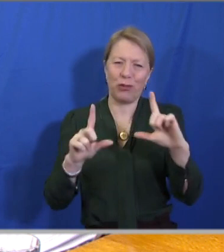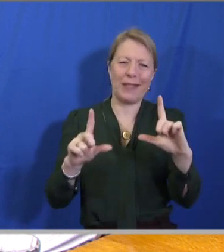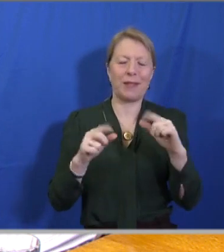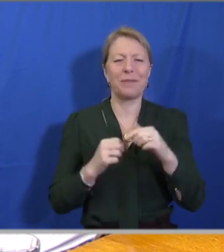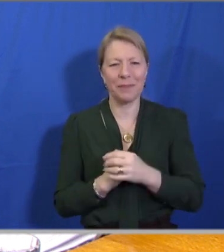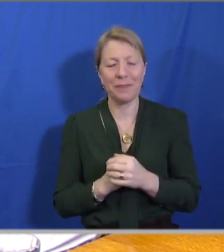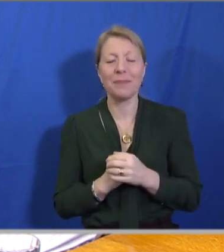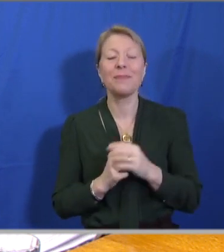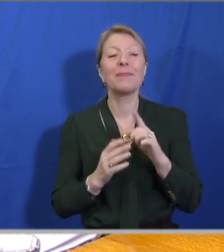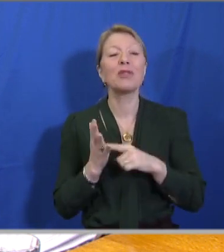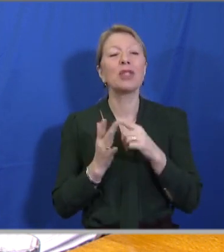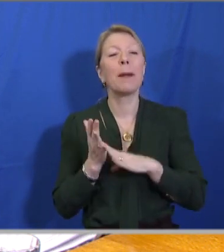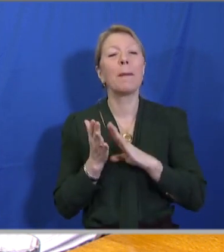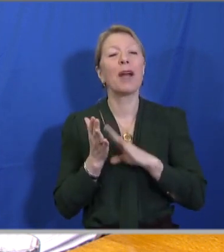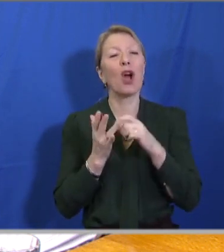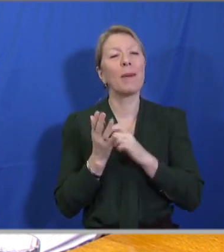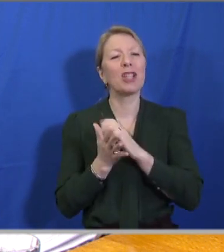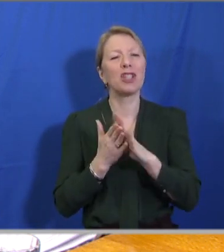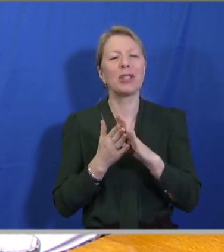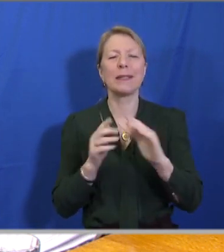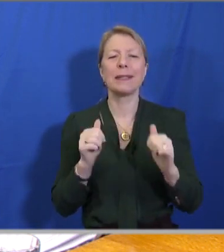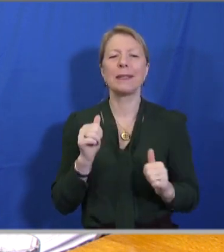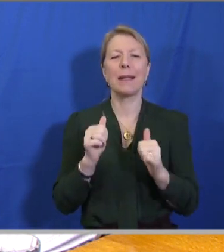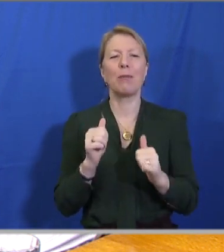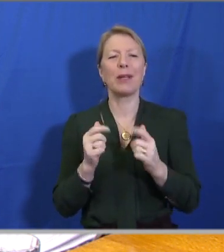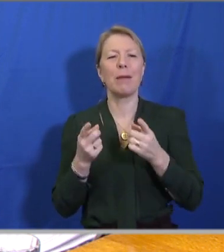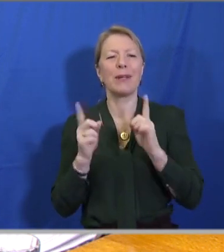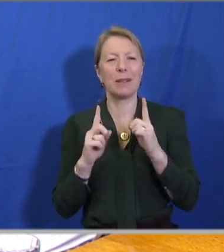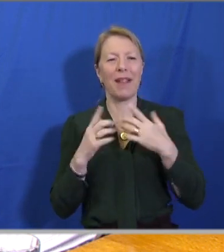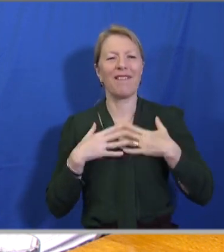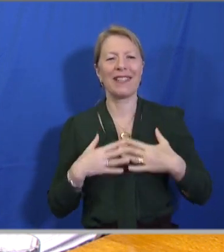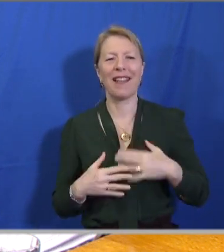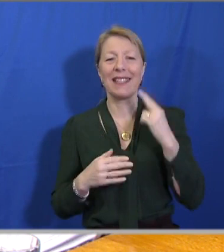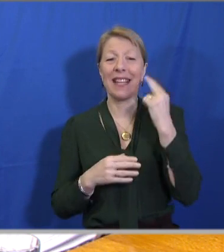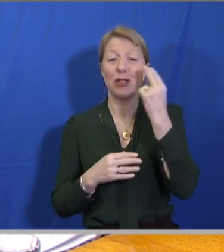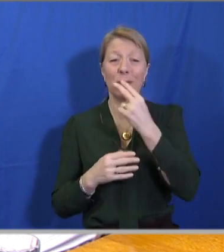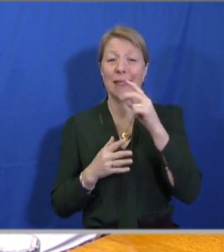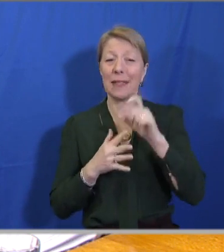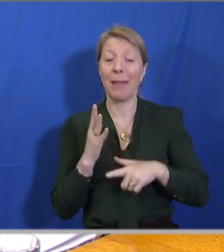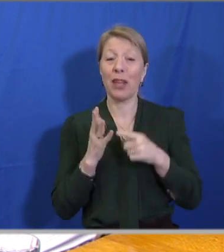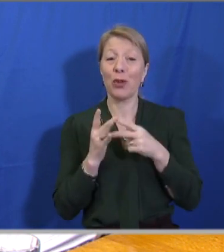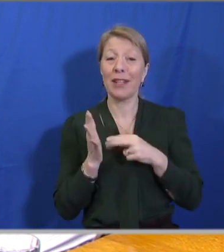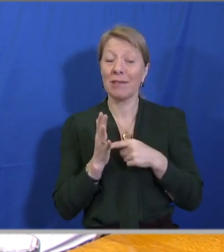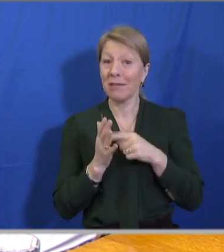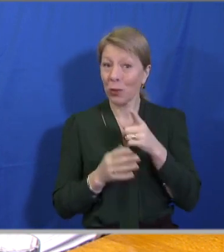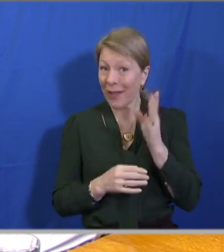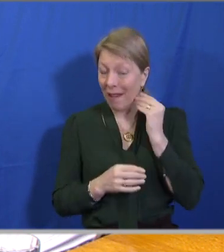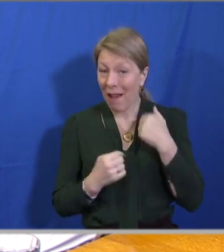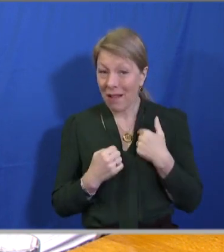Jim McComish, Deputy Principal, Physical, Sensory and Disability Unit. Jim, can you hear us?